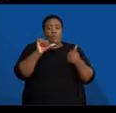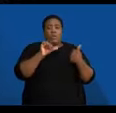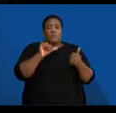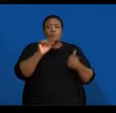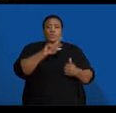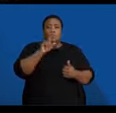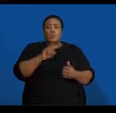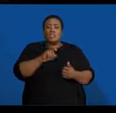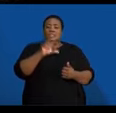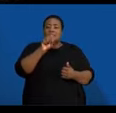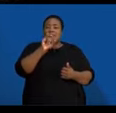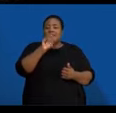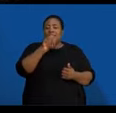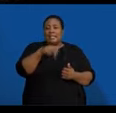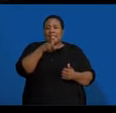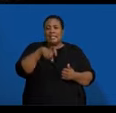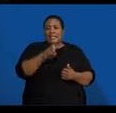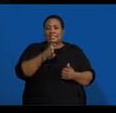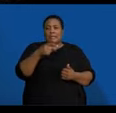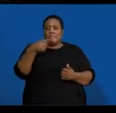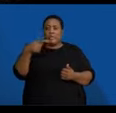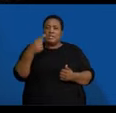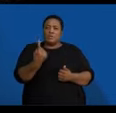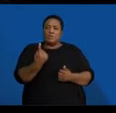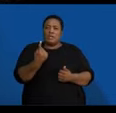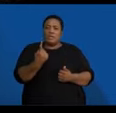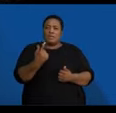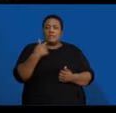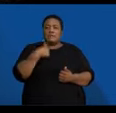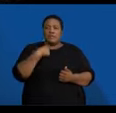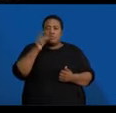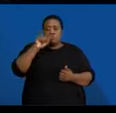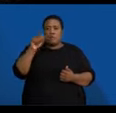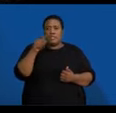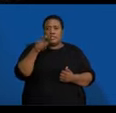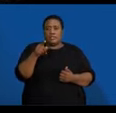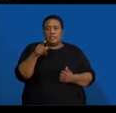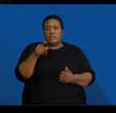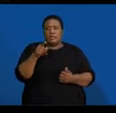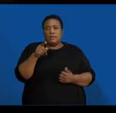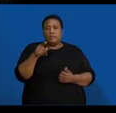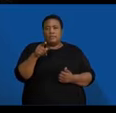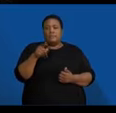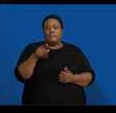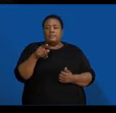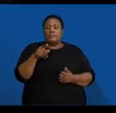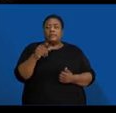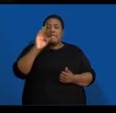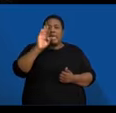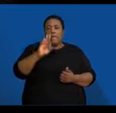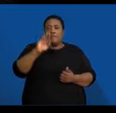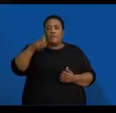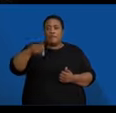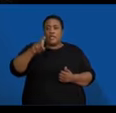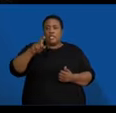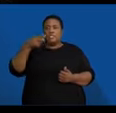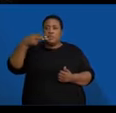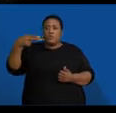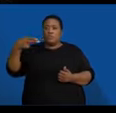it was sine x -1, right? So I'm just going to write it here. Our f of x is equals